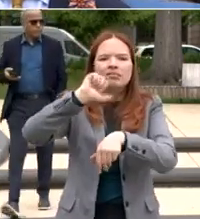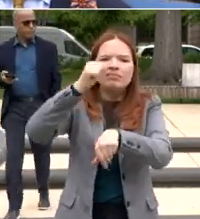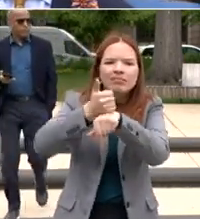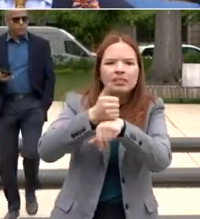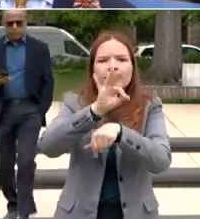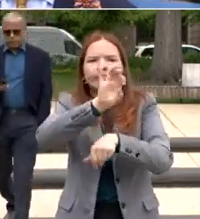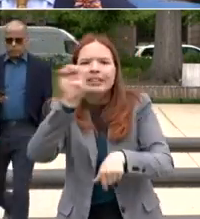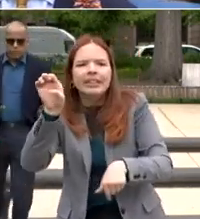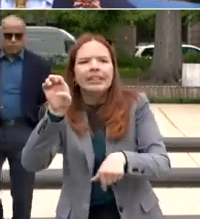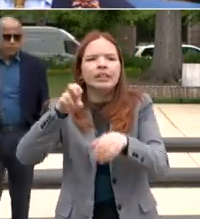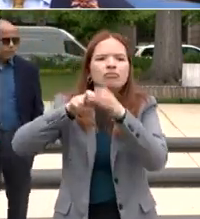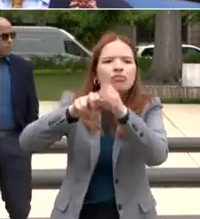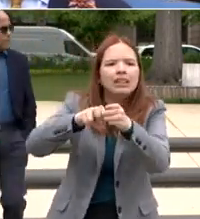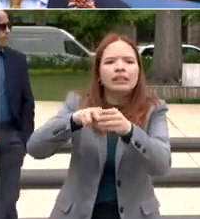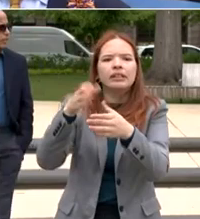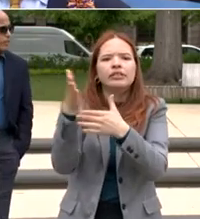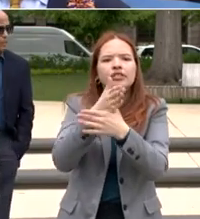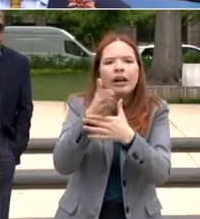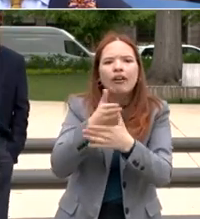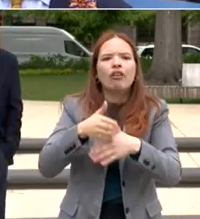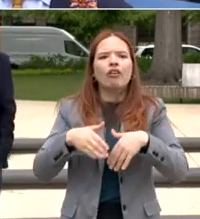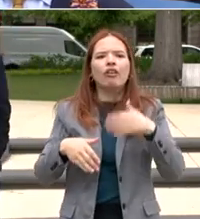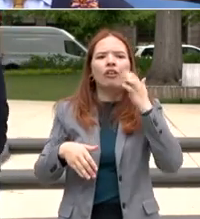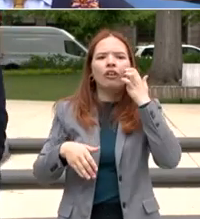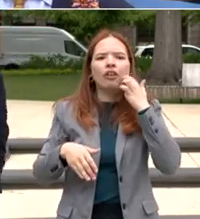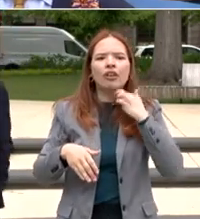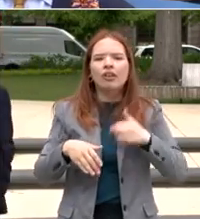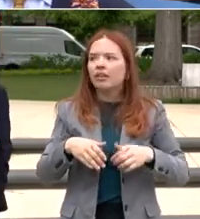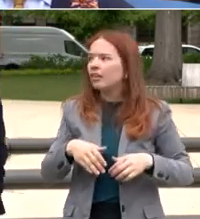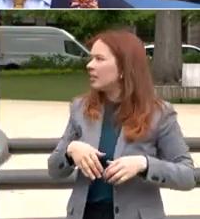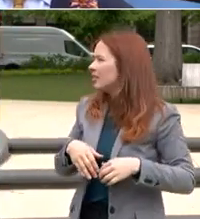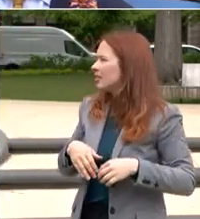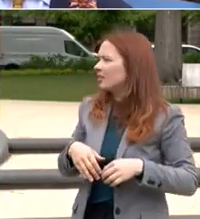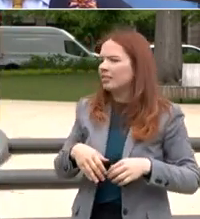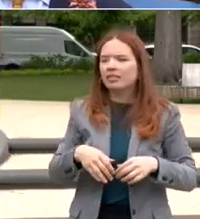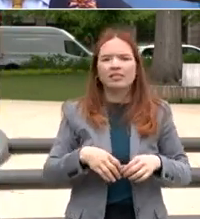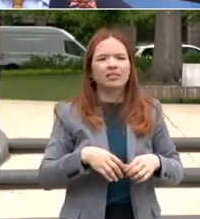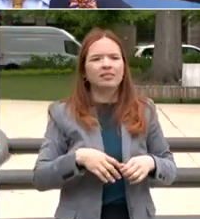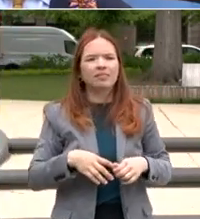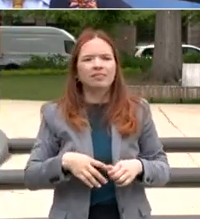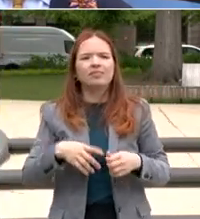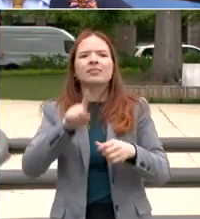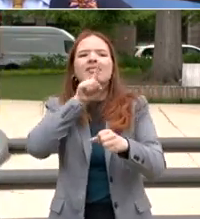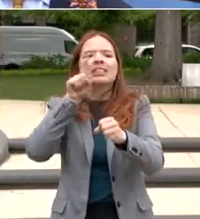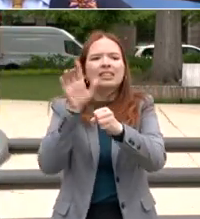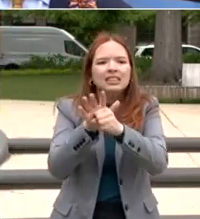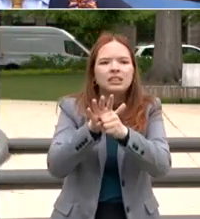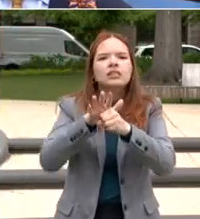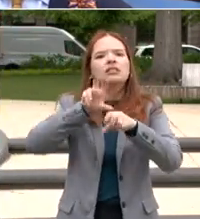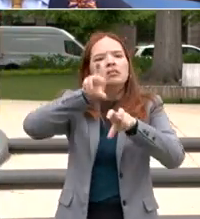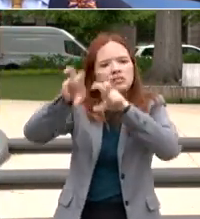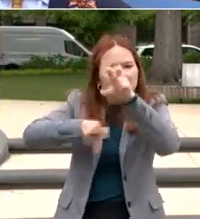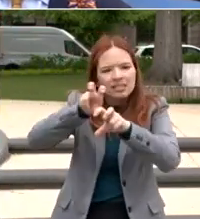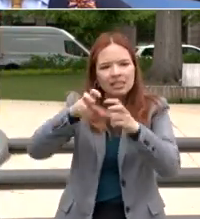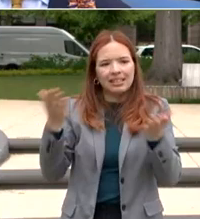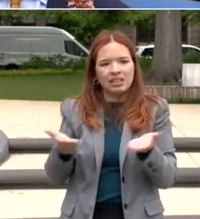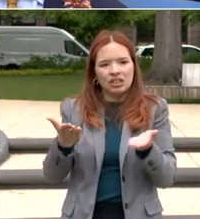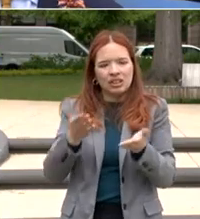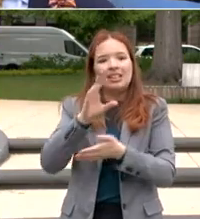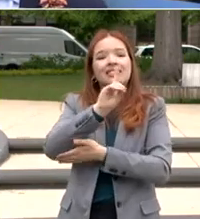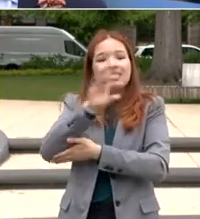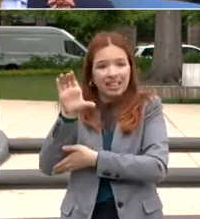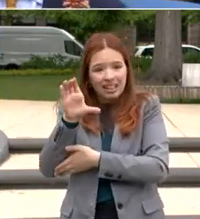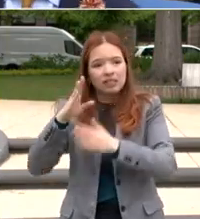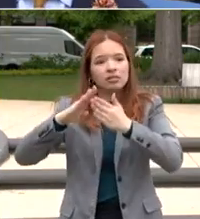of downtown. Without dedicated investments, and that's what these are, investments in our downtown, not only